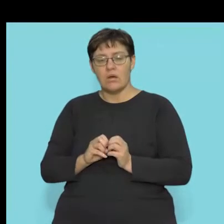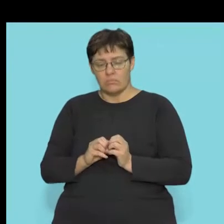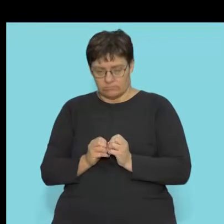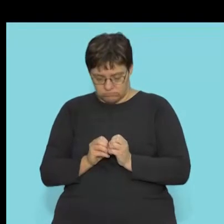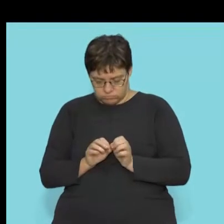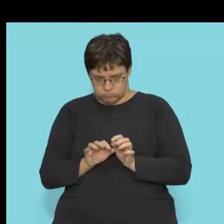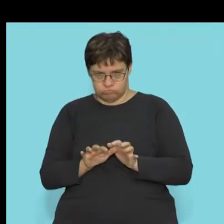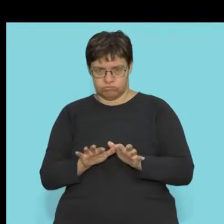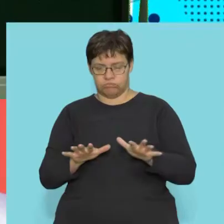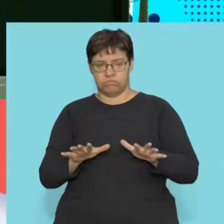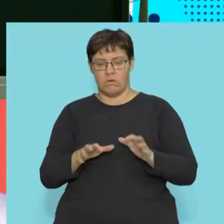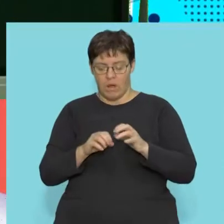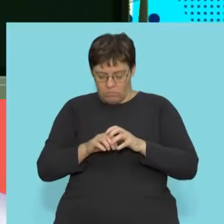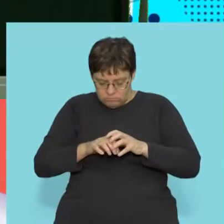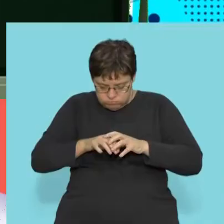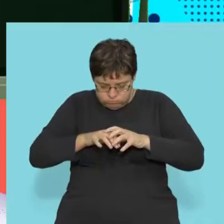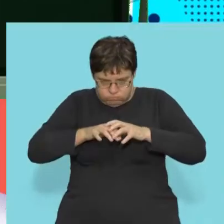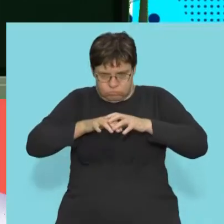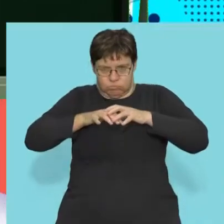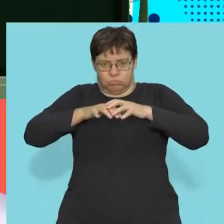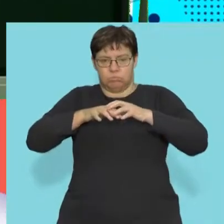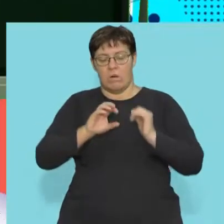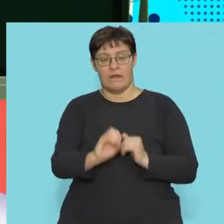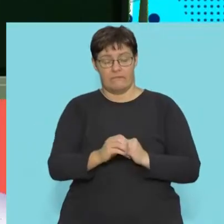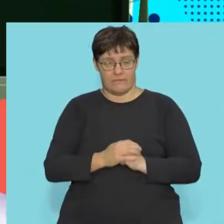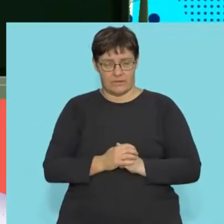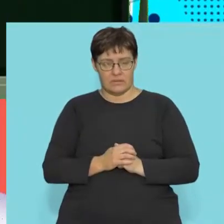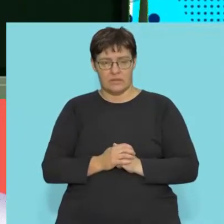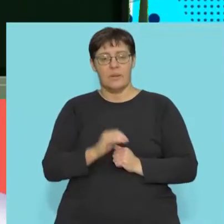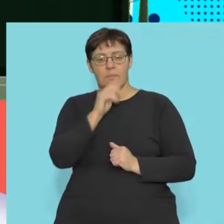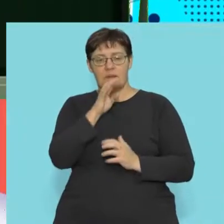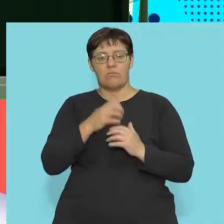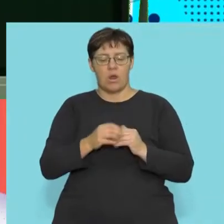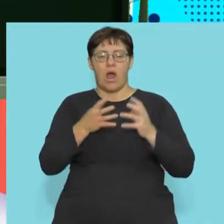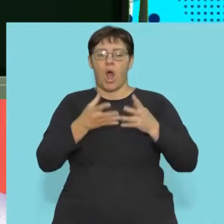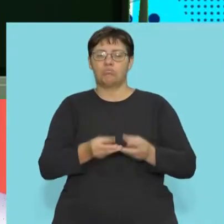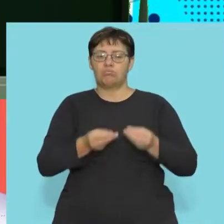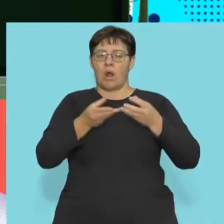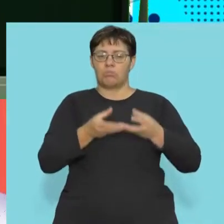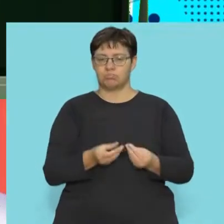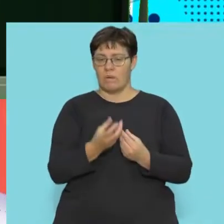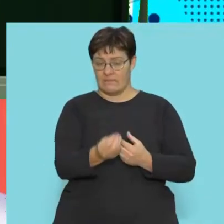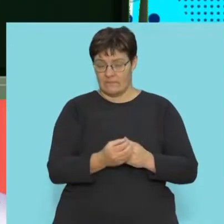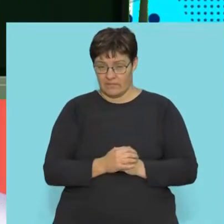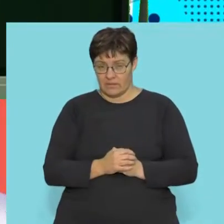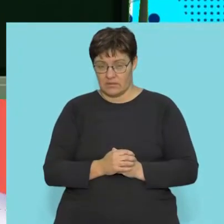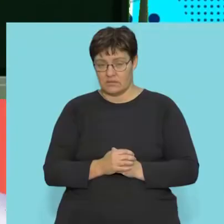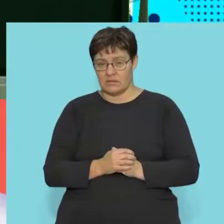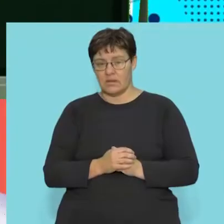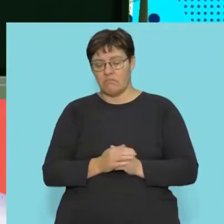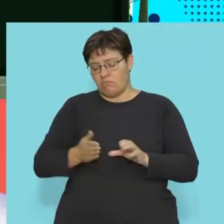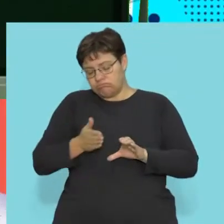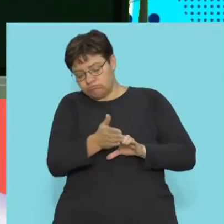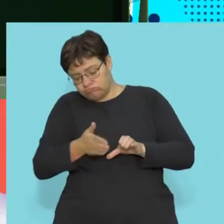carbon dioxide is released, and that is what causes the dough to swell up. And that is what makes the bread fluffy